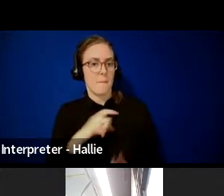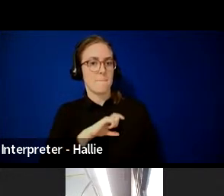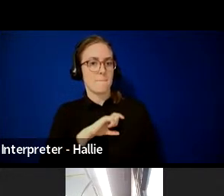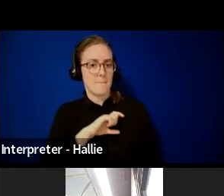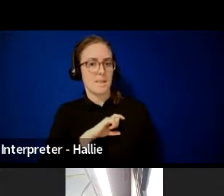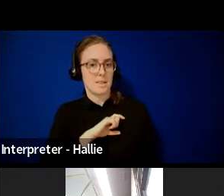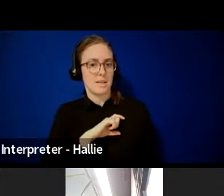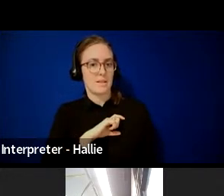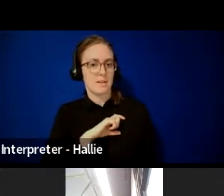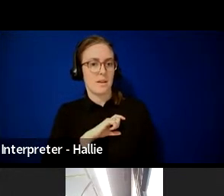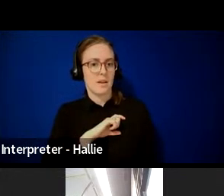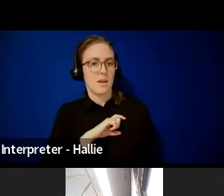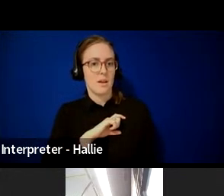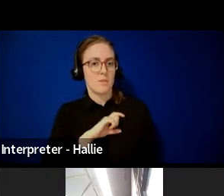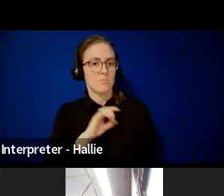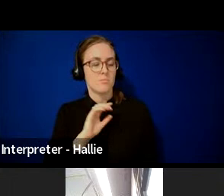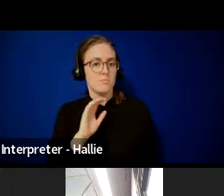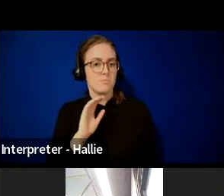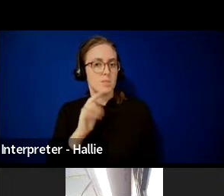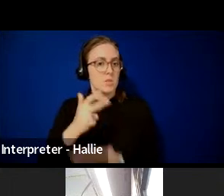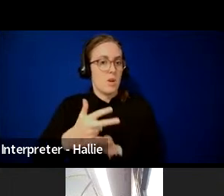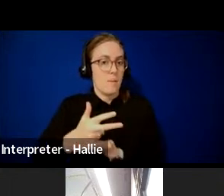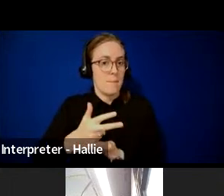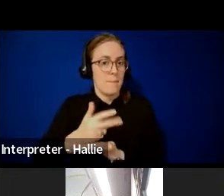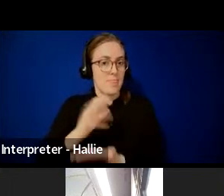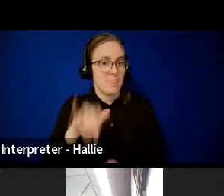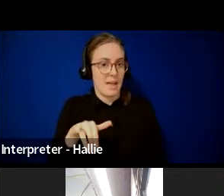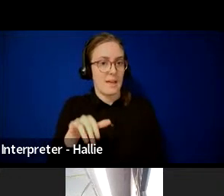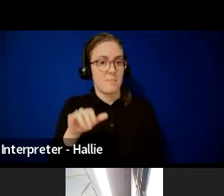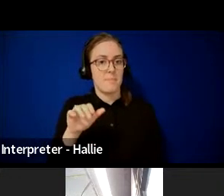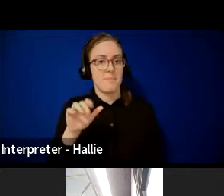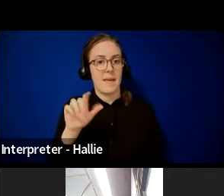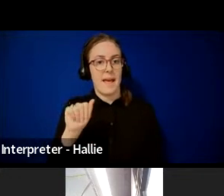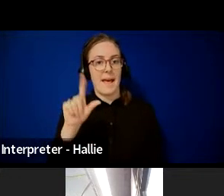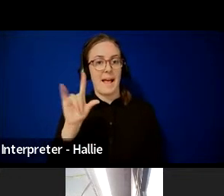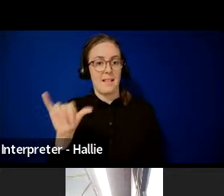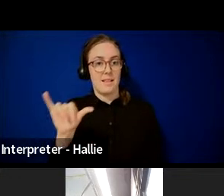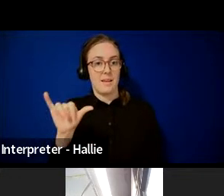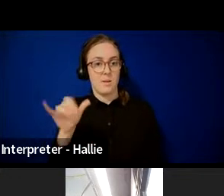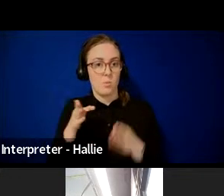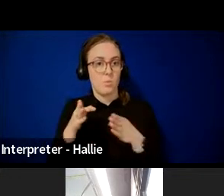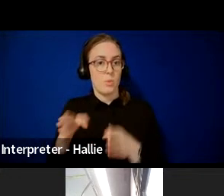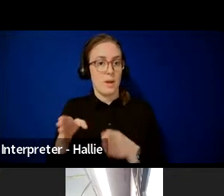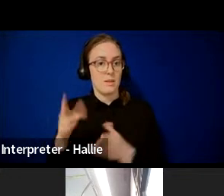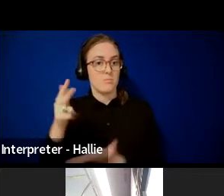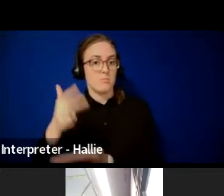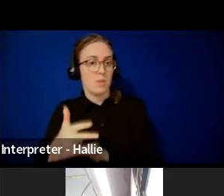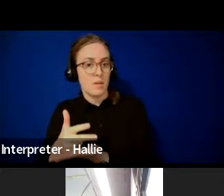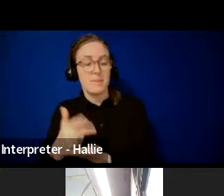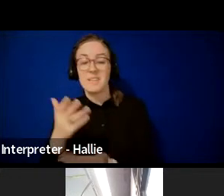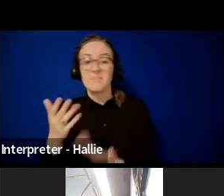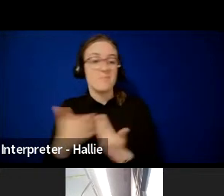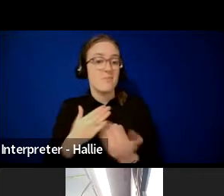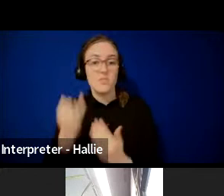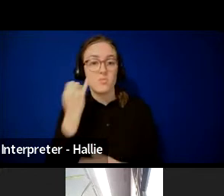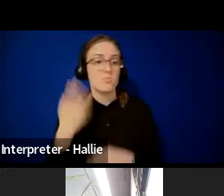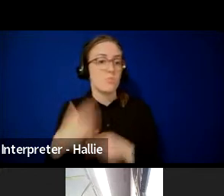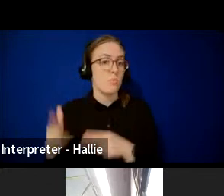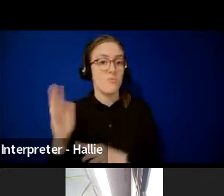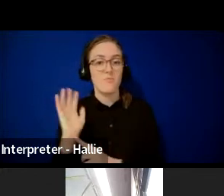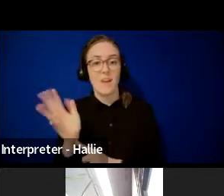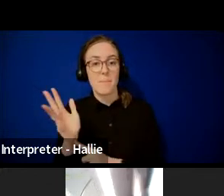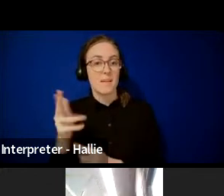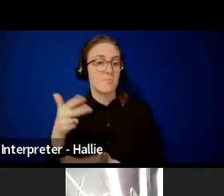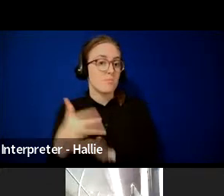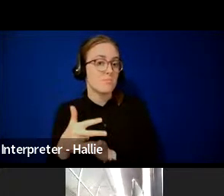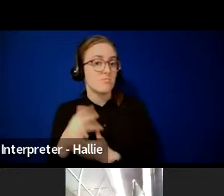the alleyway, if it's only for 5 minutes, and move, and then come back later and sit. But I would like to see some police presence